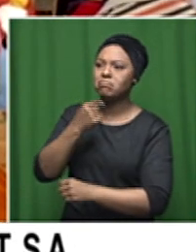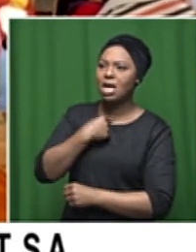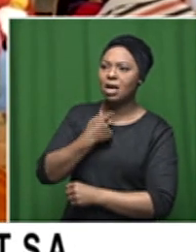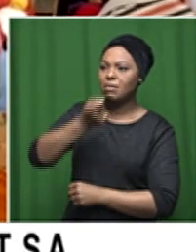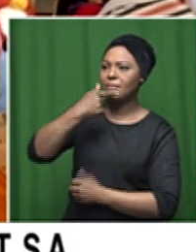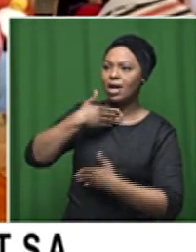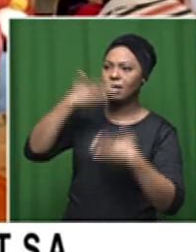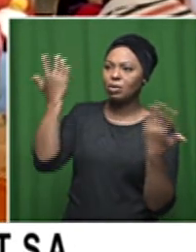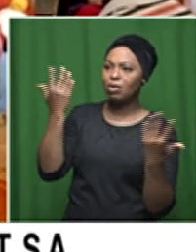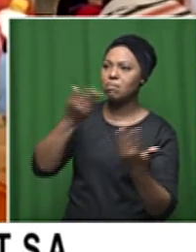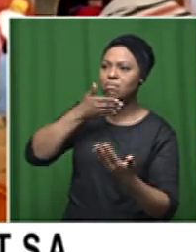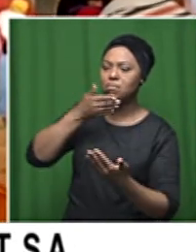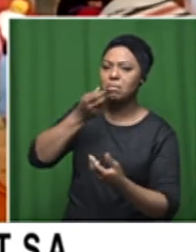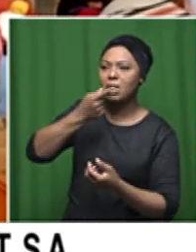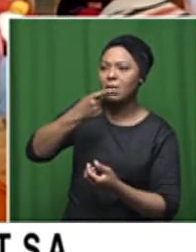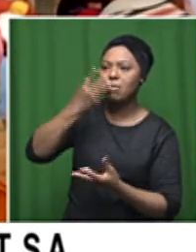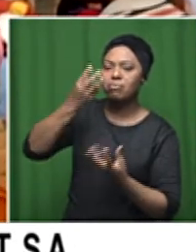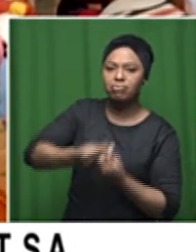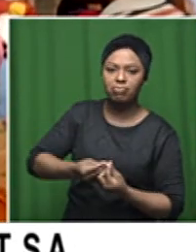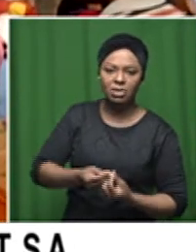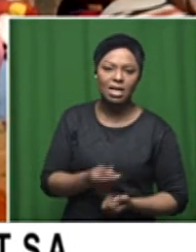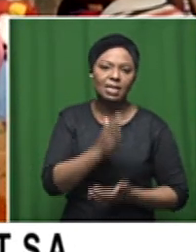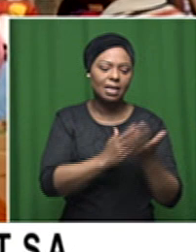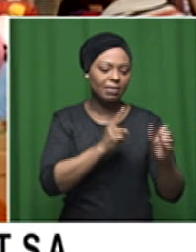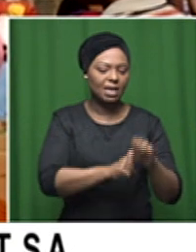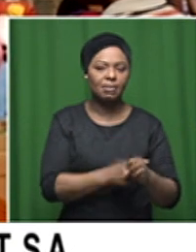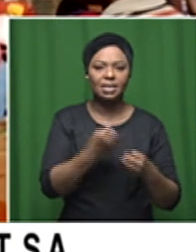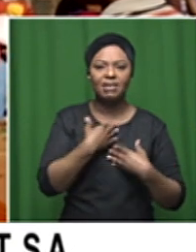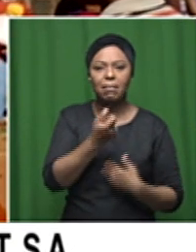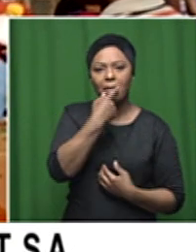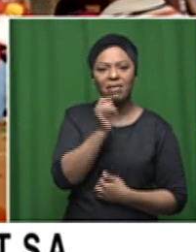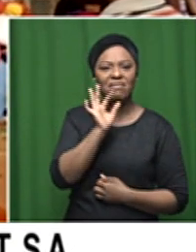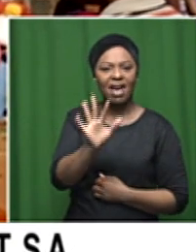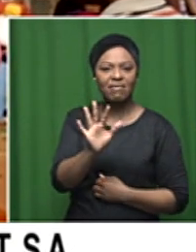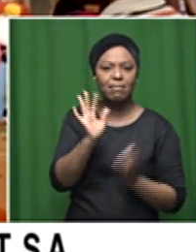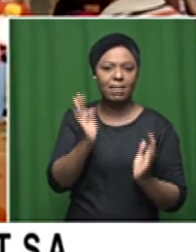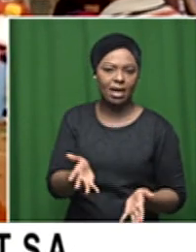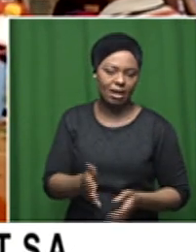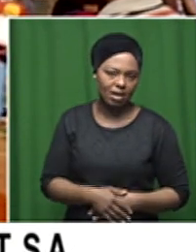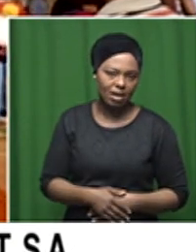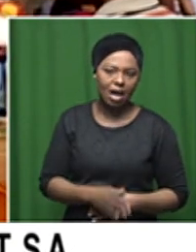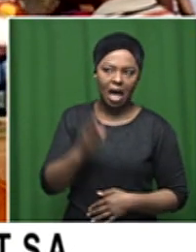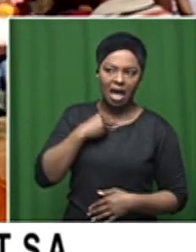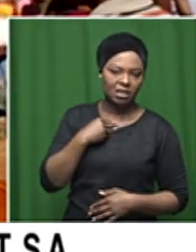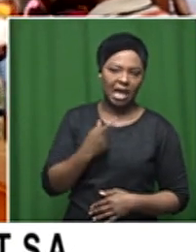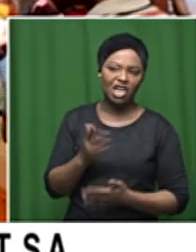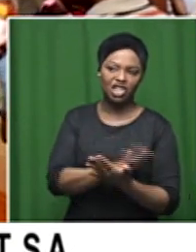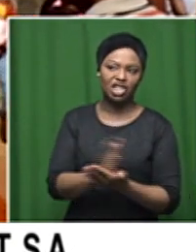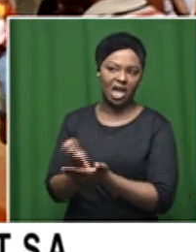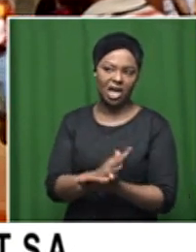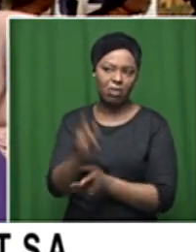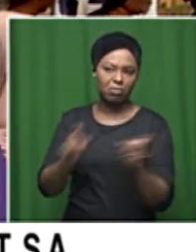Sometimes we're given 5 tablets each. They would say they are sharing them amongst patients because there isn't enough of them.